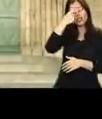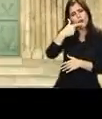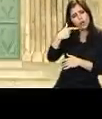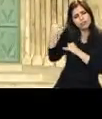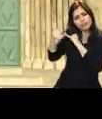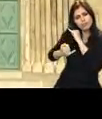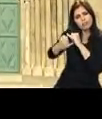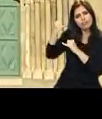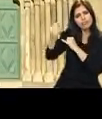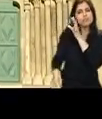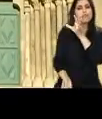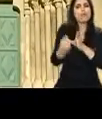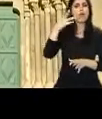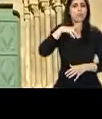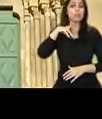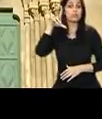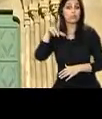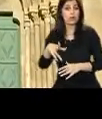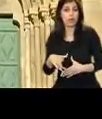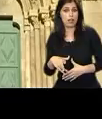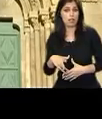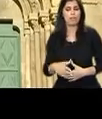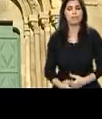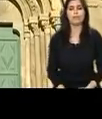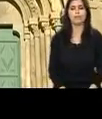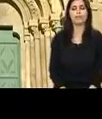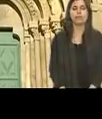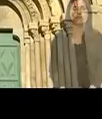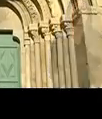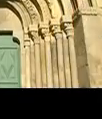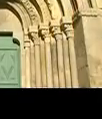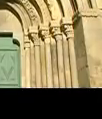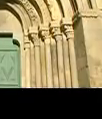that endure since the founding of the Portuguese nationality.